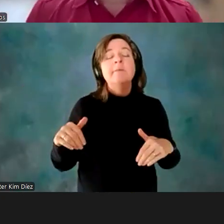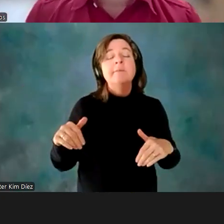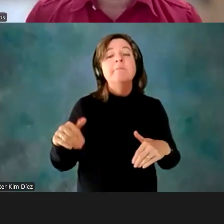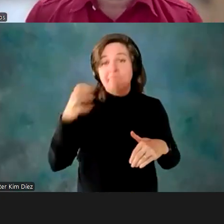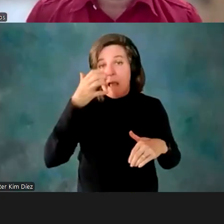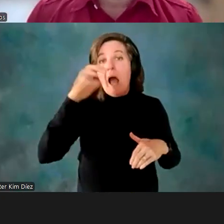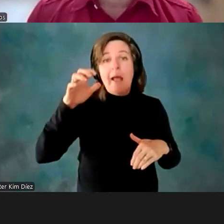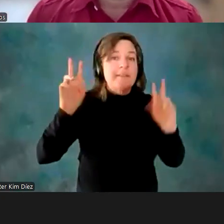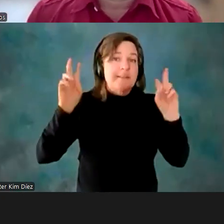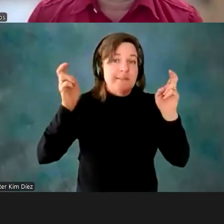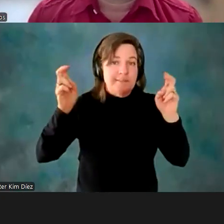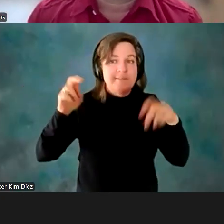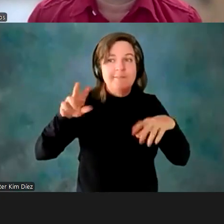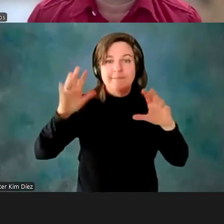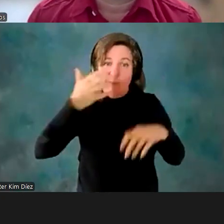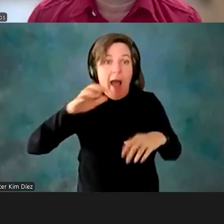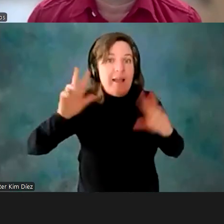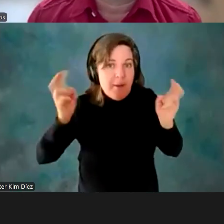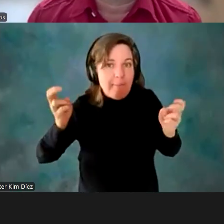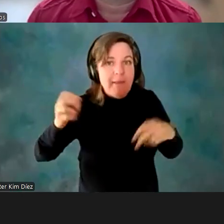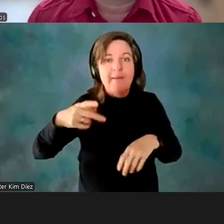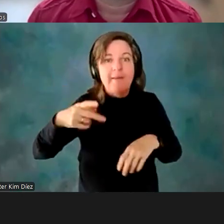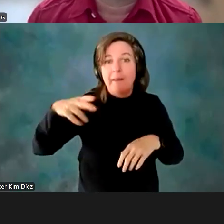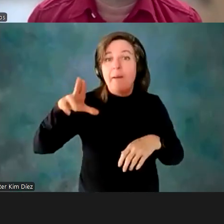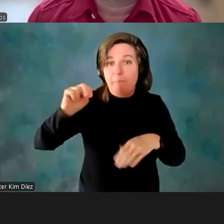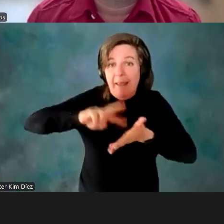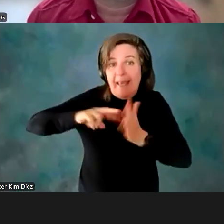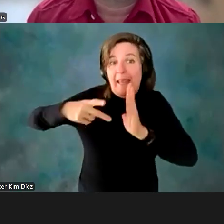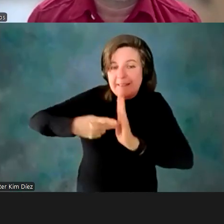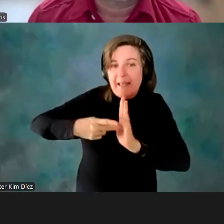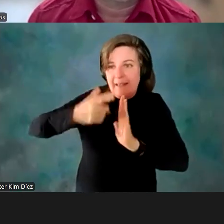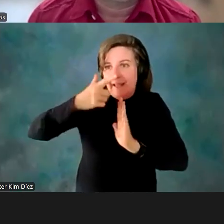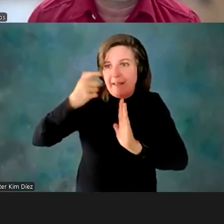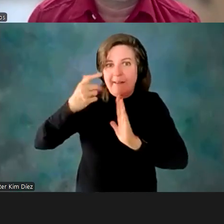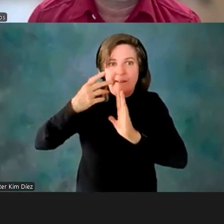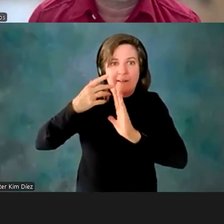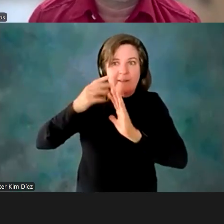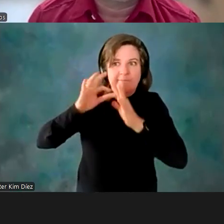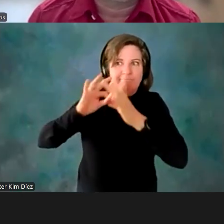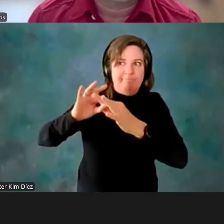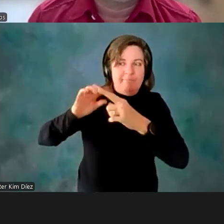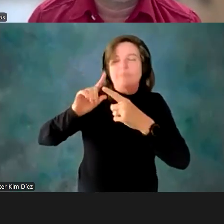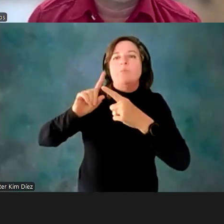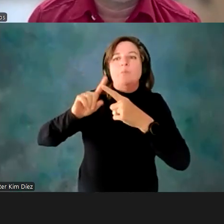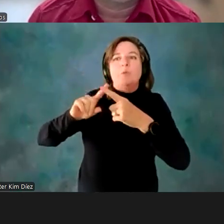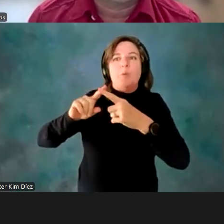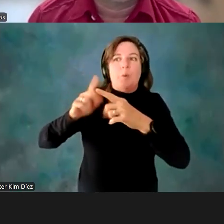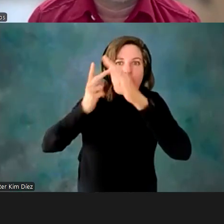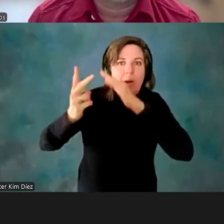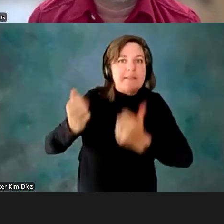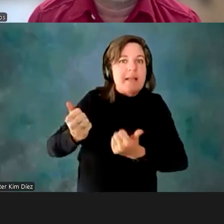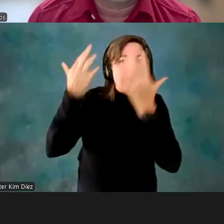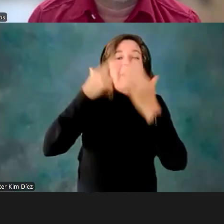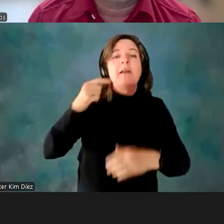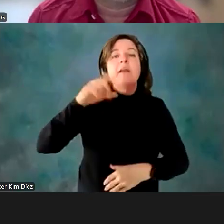topic, pun intended. Forest fire prediction, because soil moisture dries out,